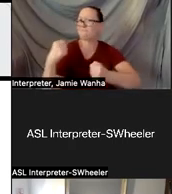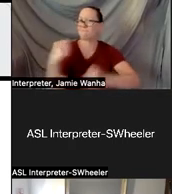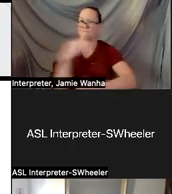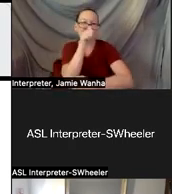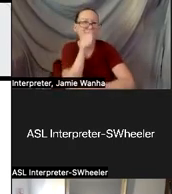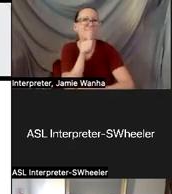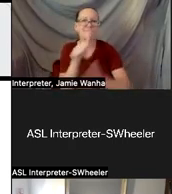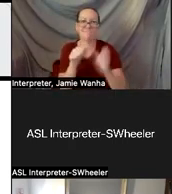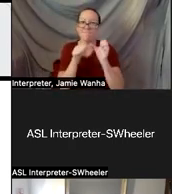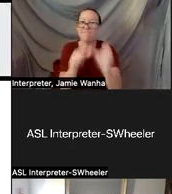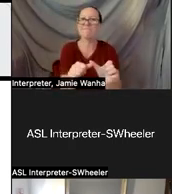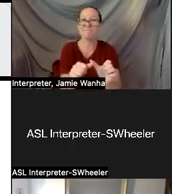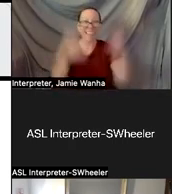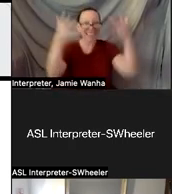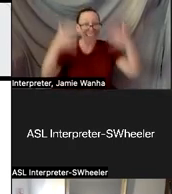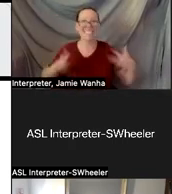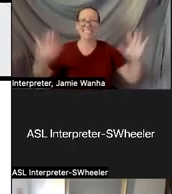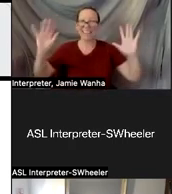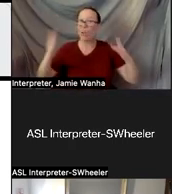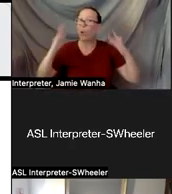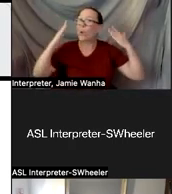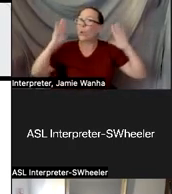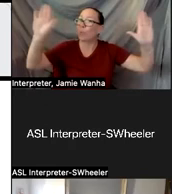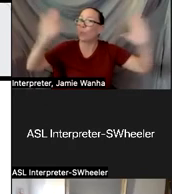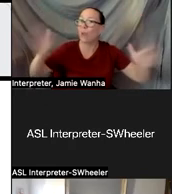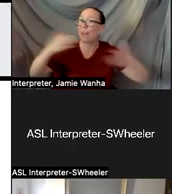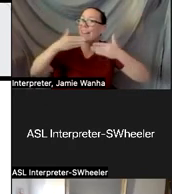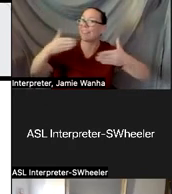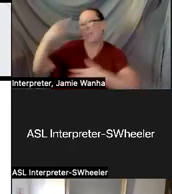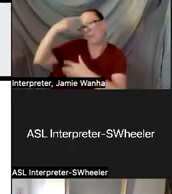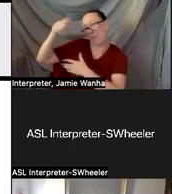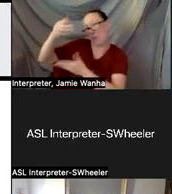that is it. It was great. Thank you so much to ECA for the mini awards.